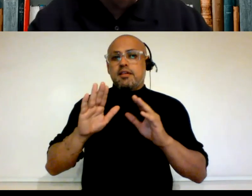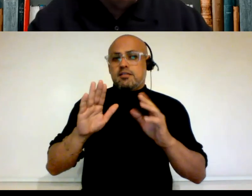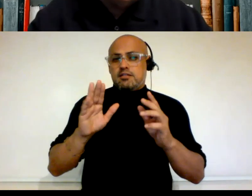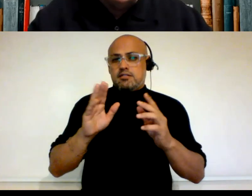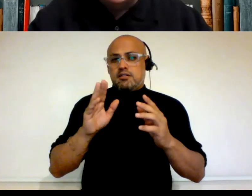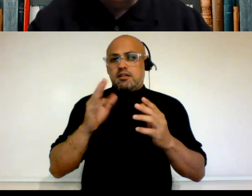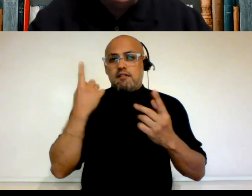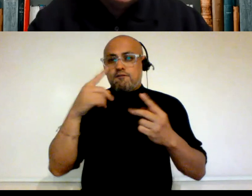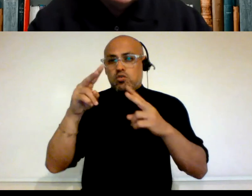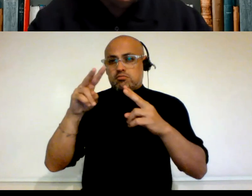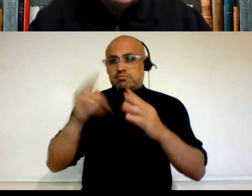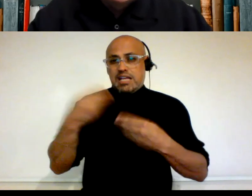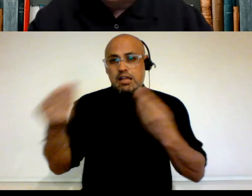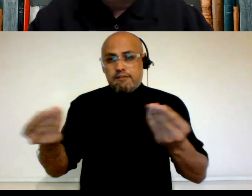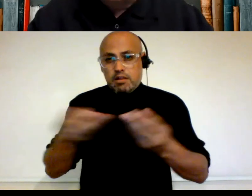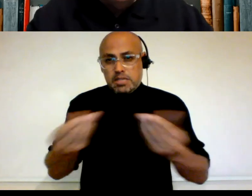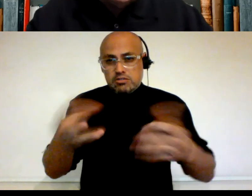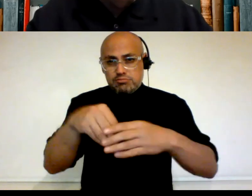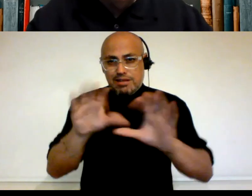could register